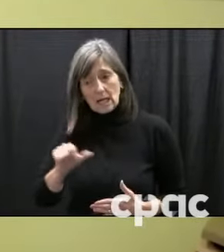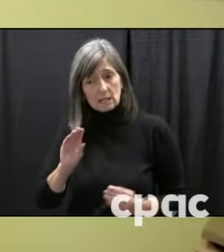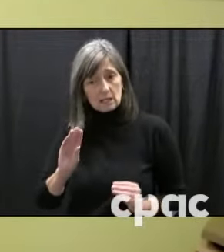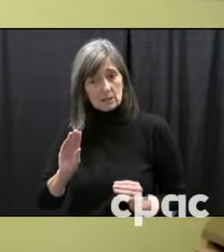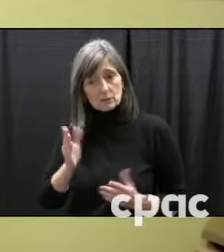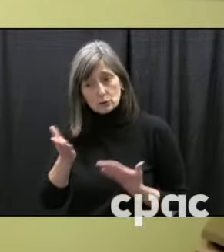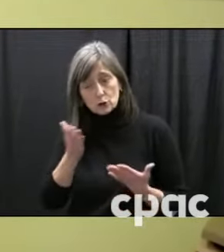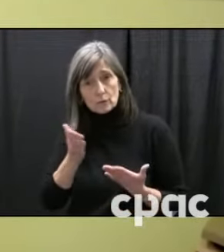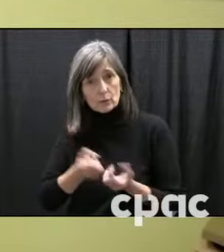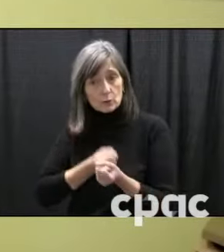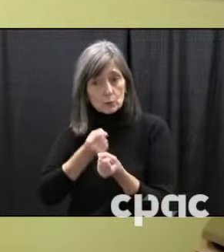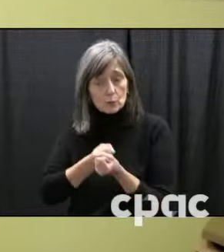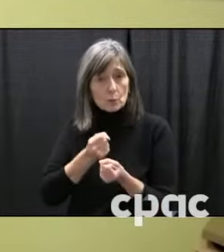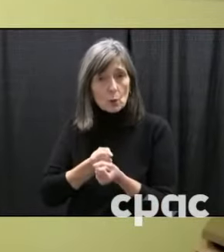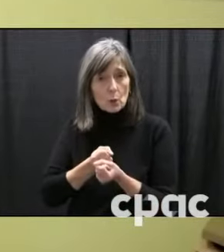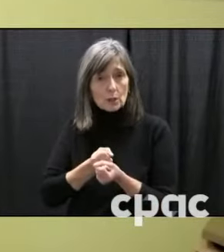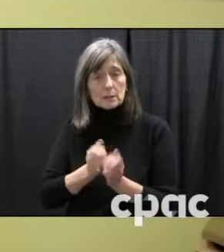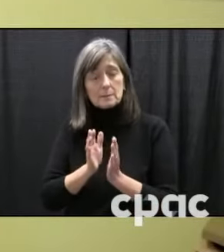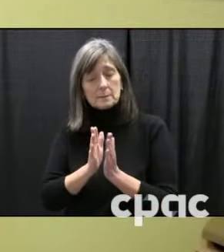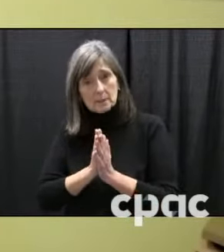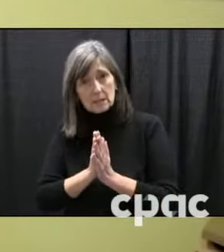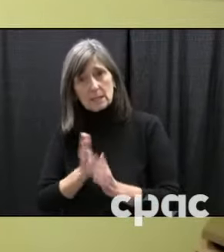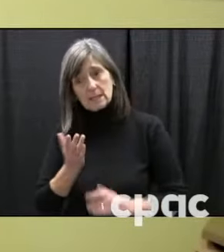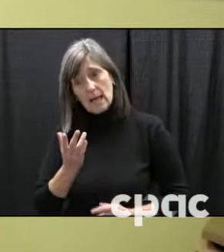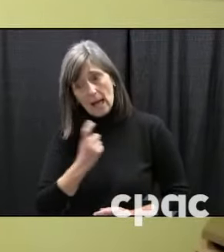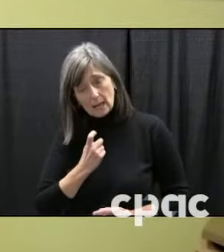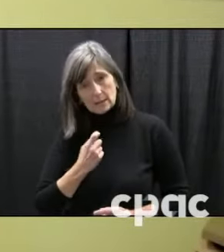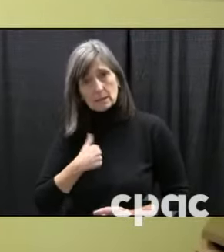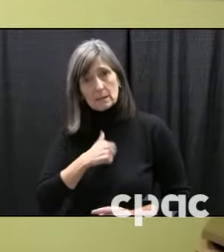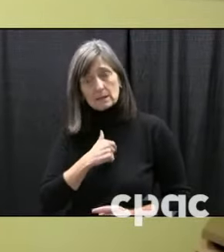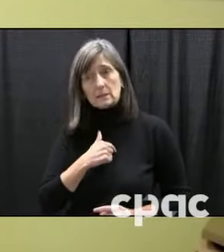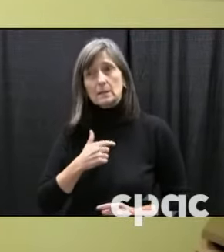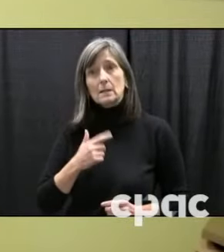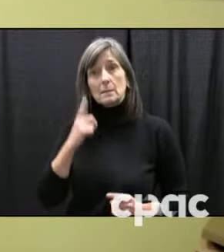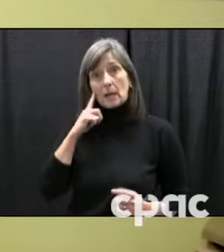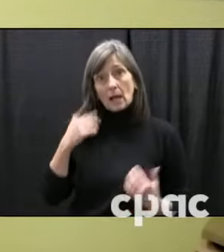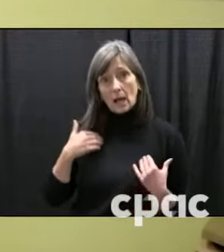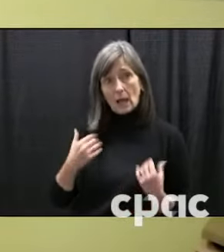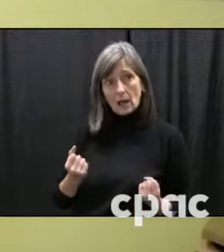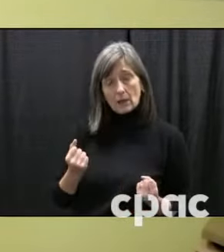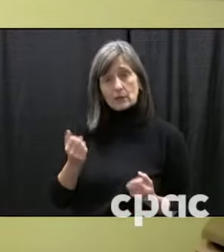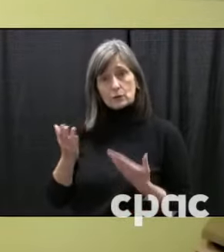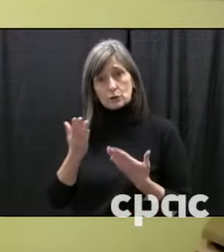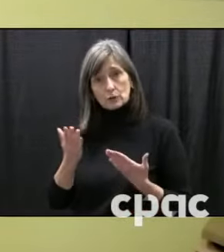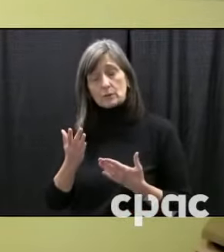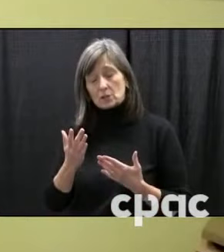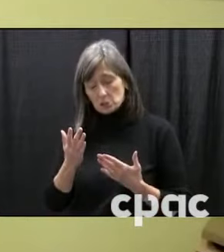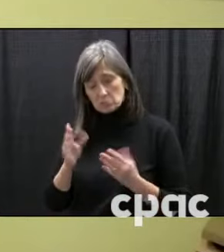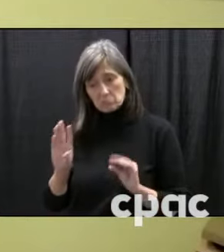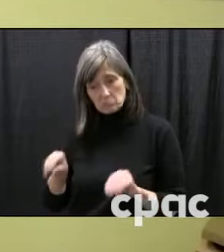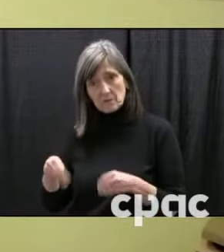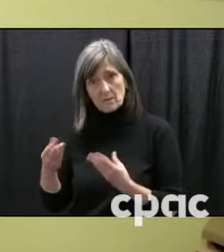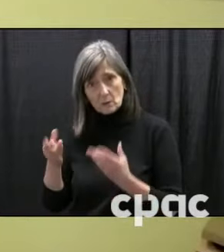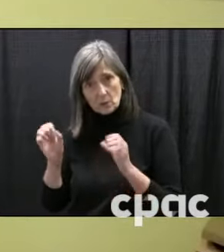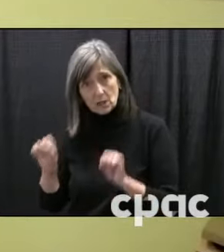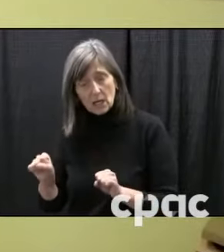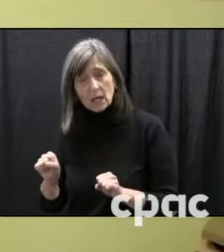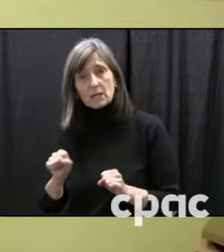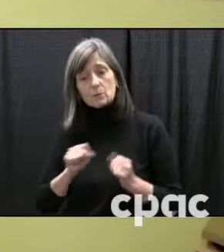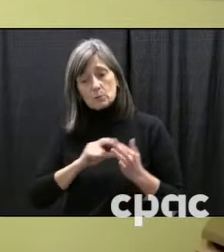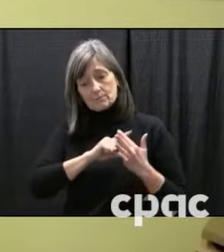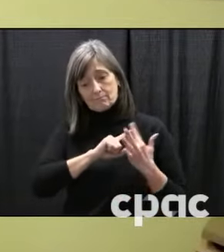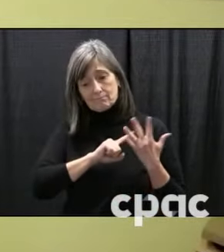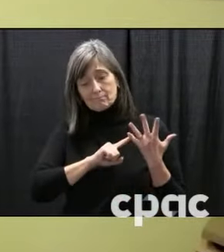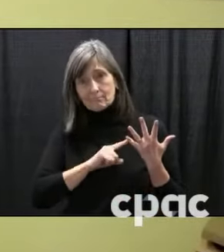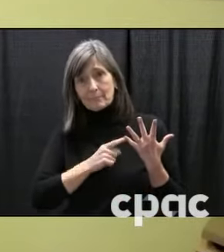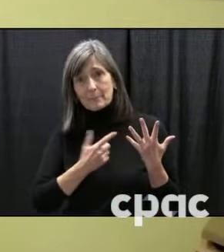please come forward for services. Mental health services are available as outlined with regards